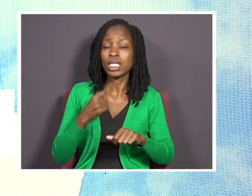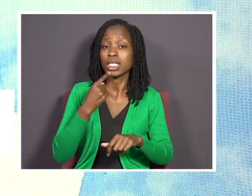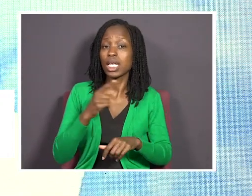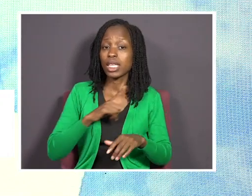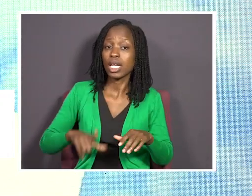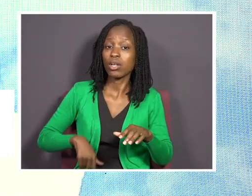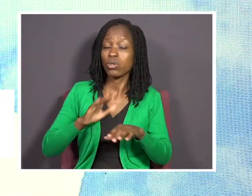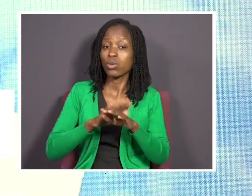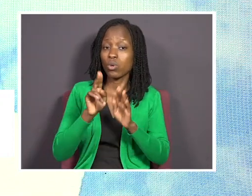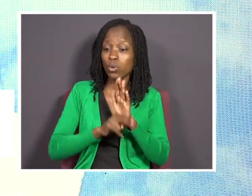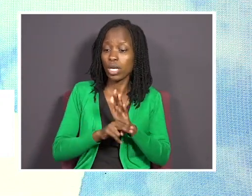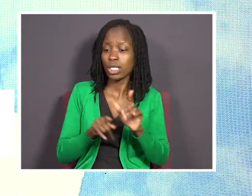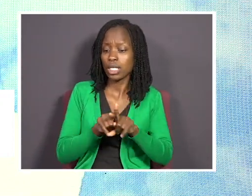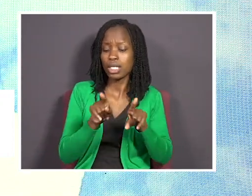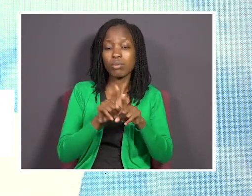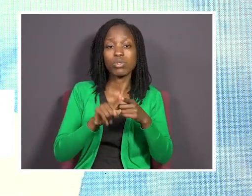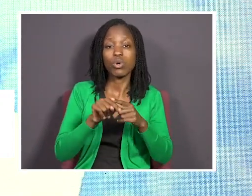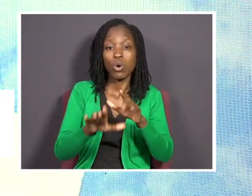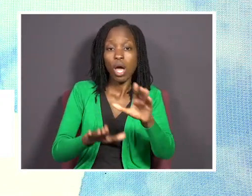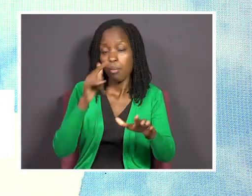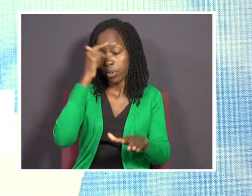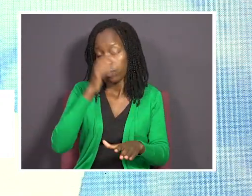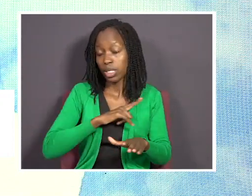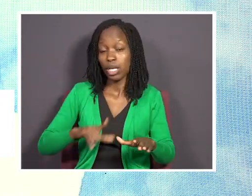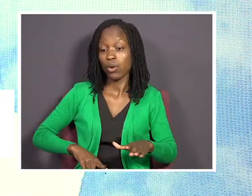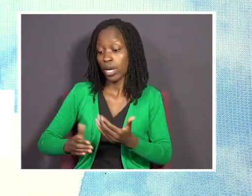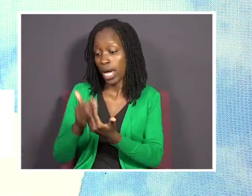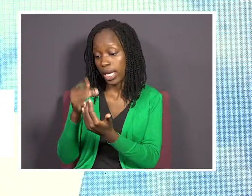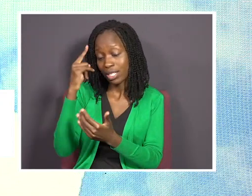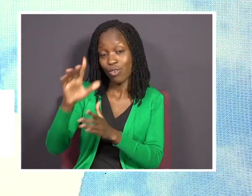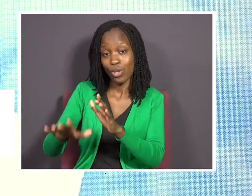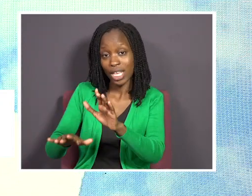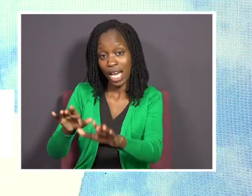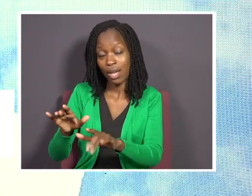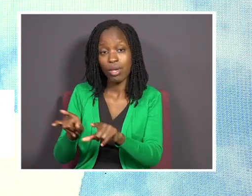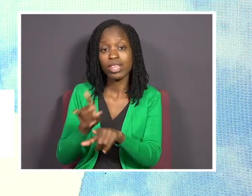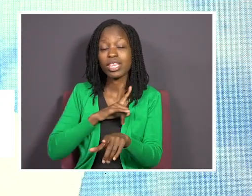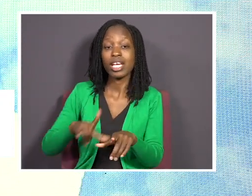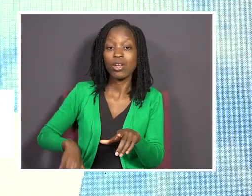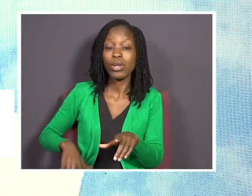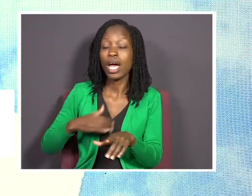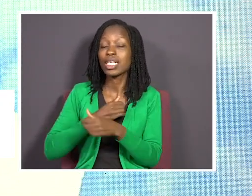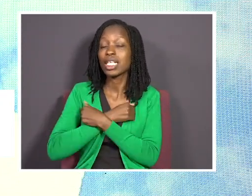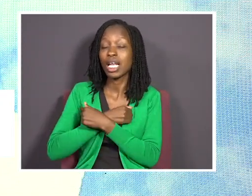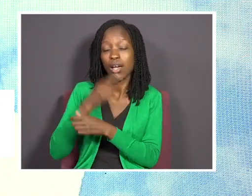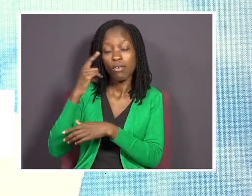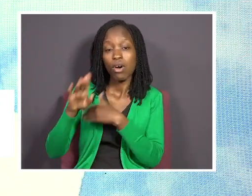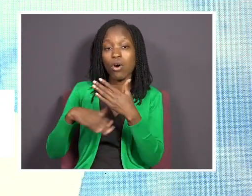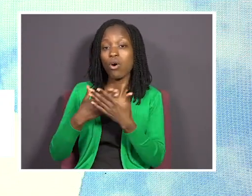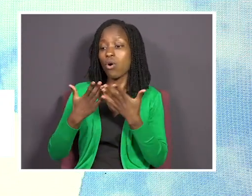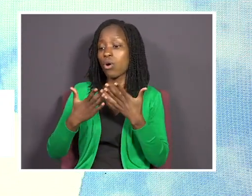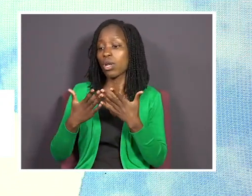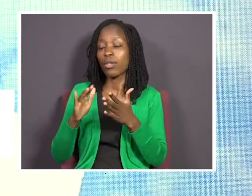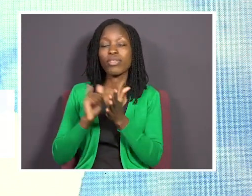goodness is even to the animals because he provides for them. He has compassion on all that he has